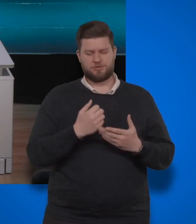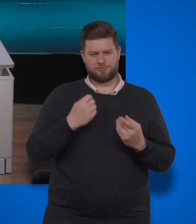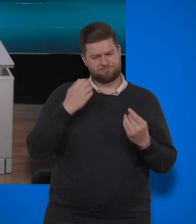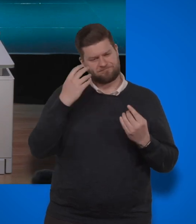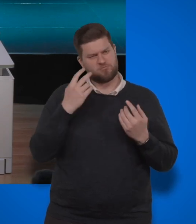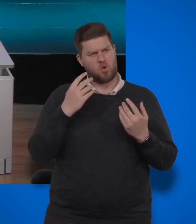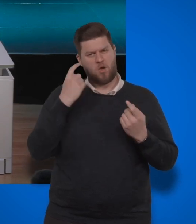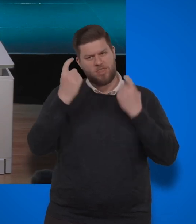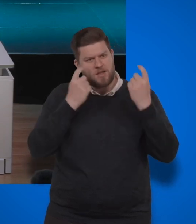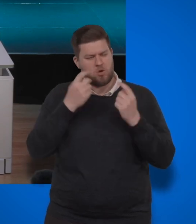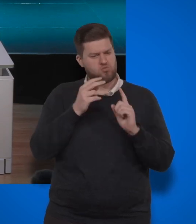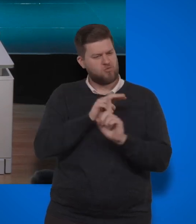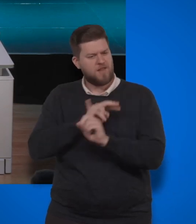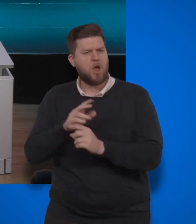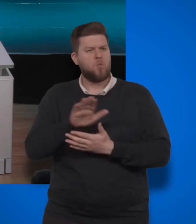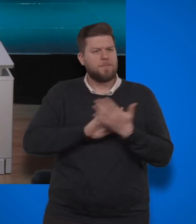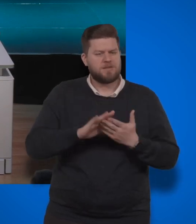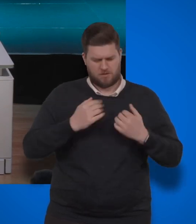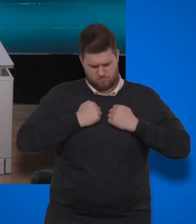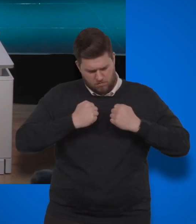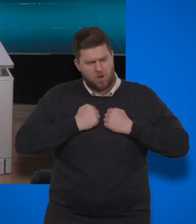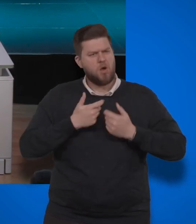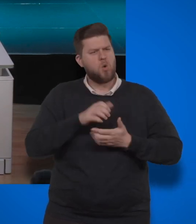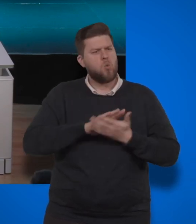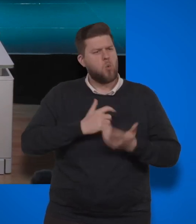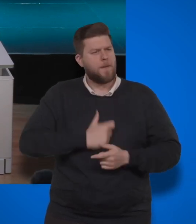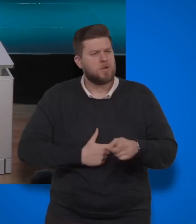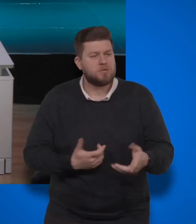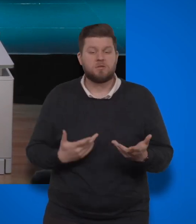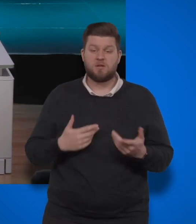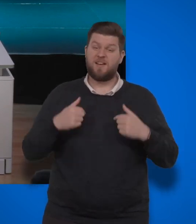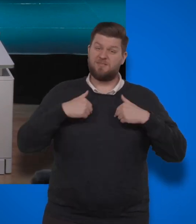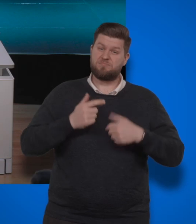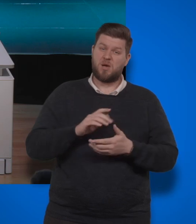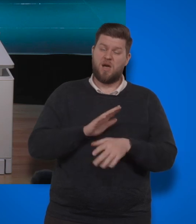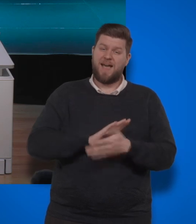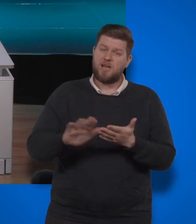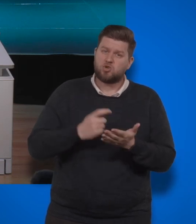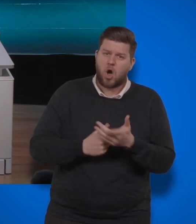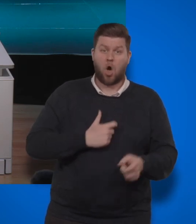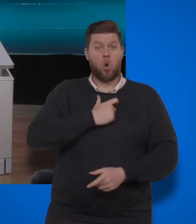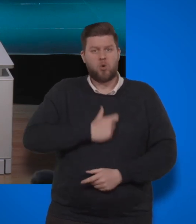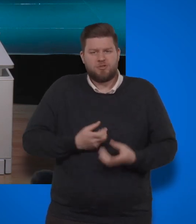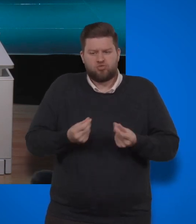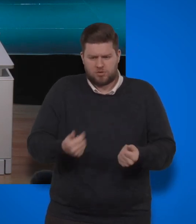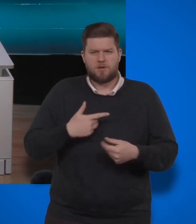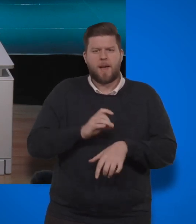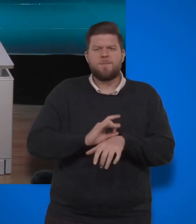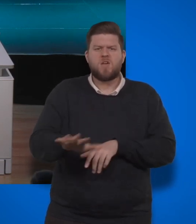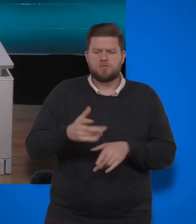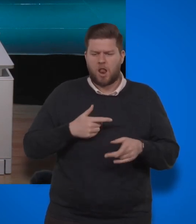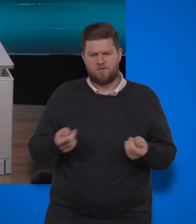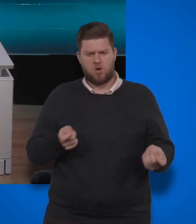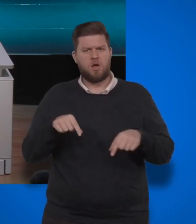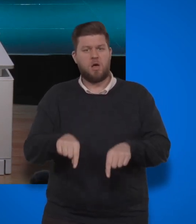human and what it might mean in the future. As an HR professional, human resources professional, I wonder whether my